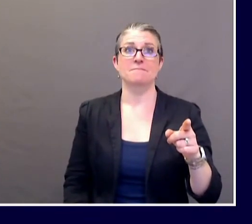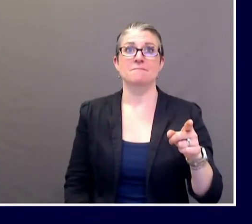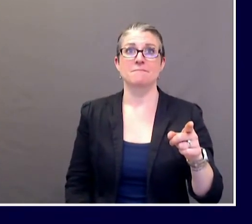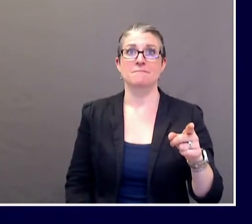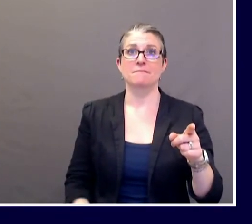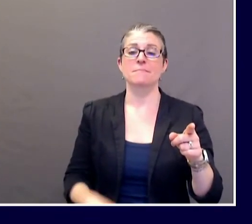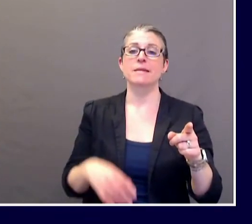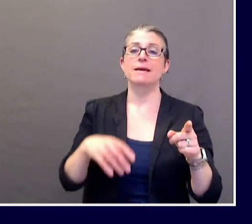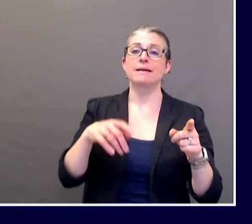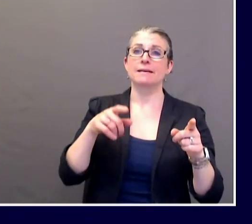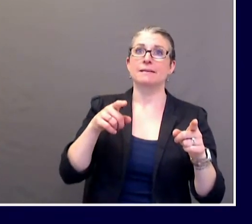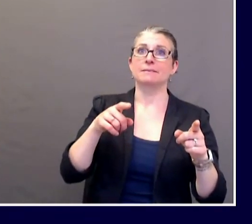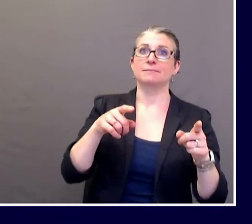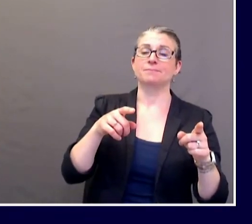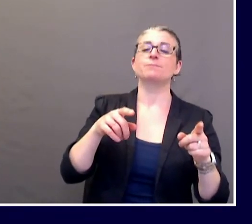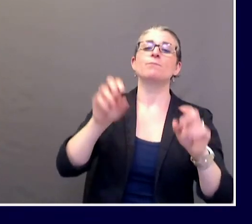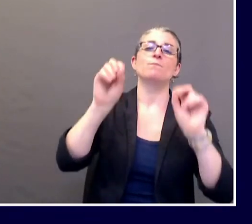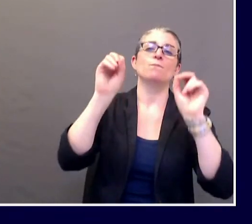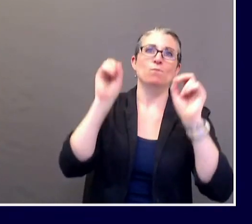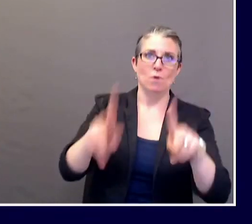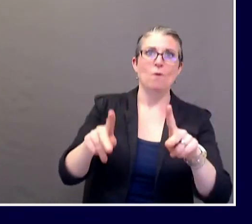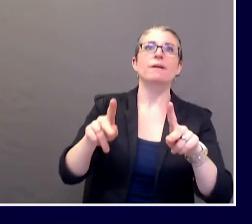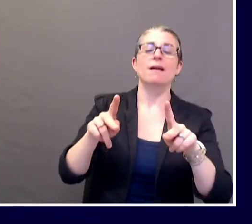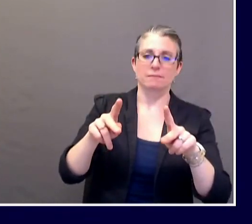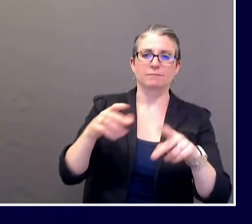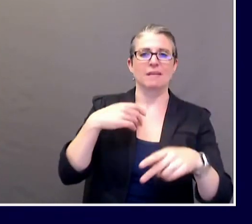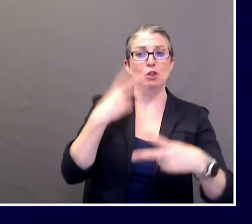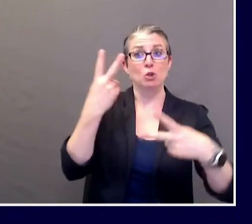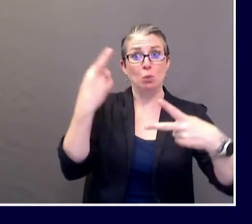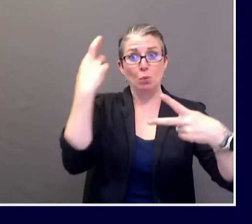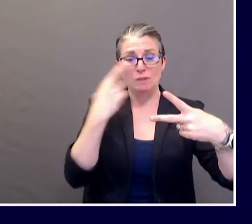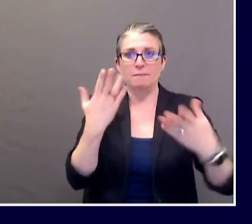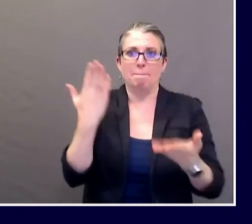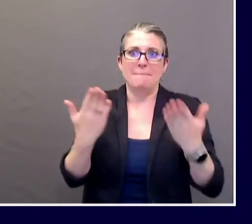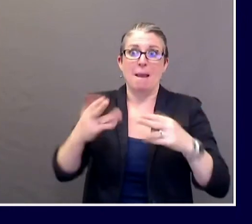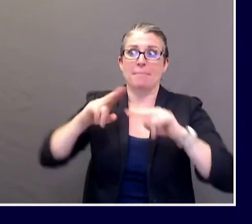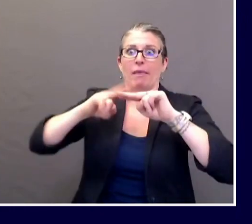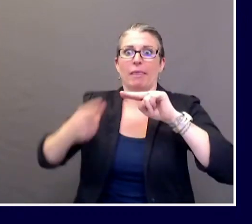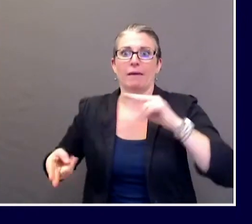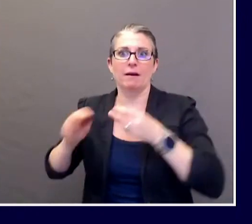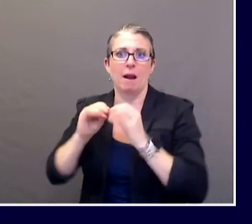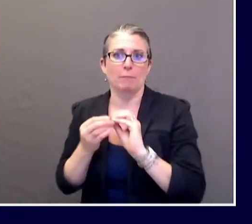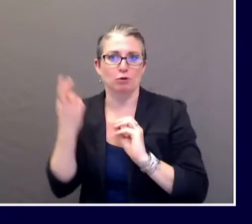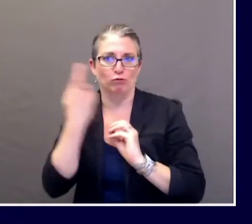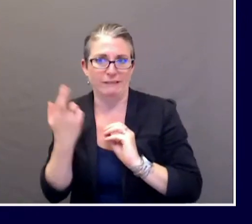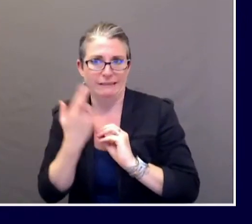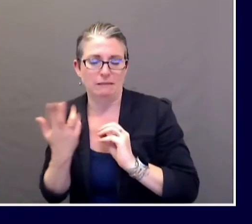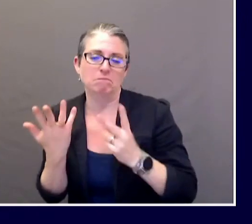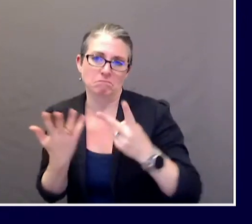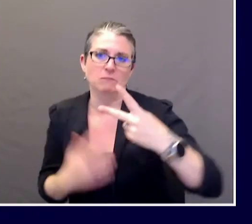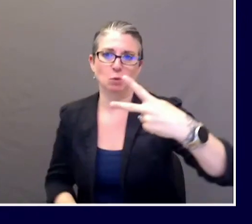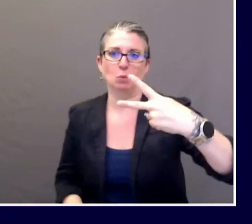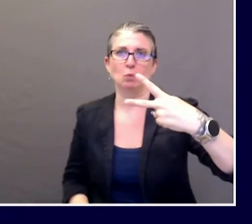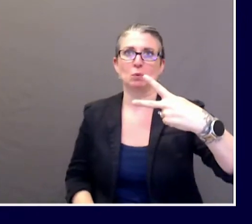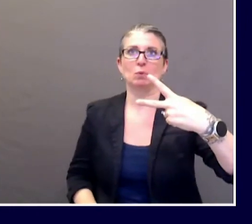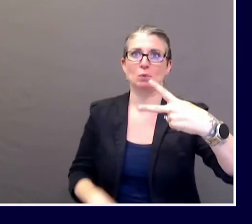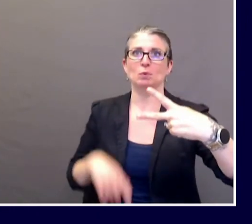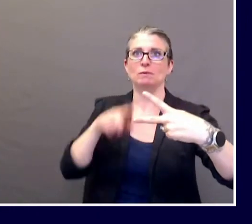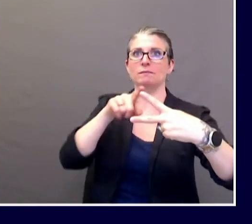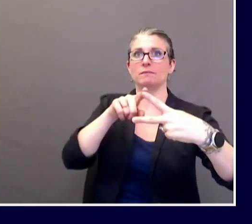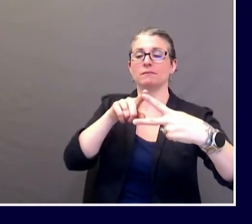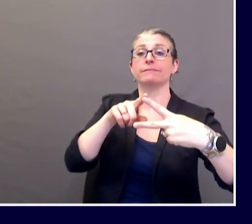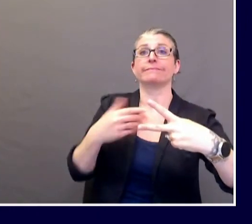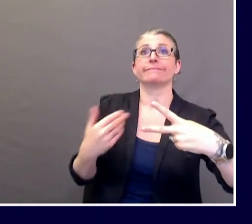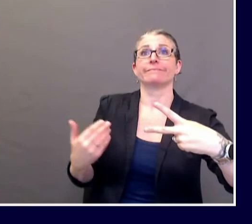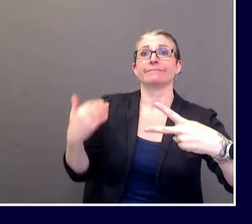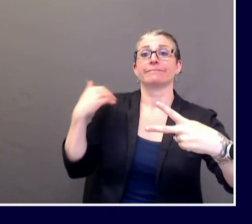part. Earlier on, when the demand for folks who wanted to be vaccinated was extremely